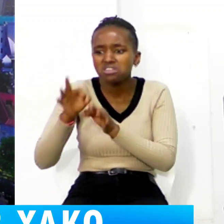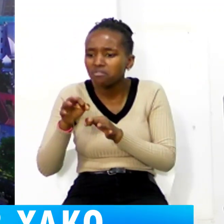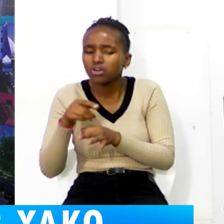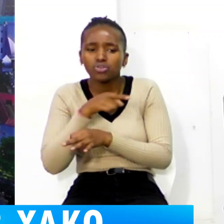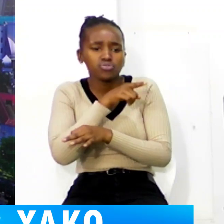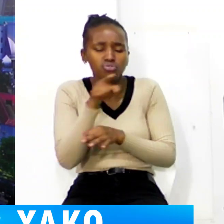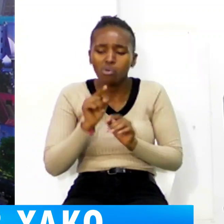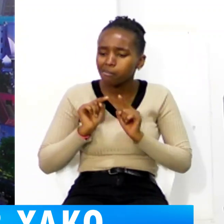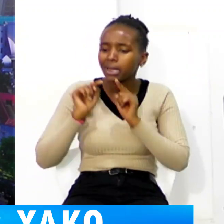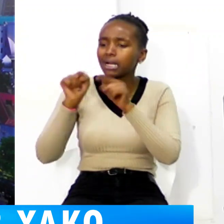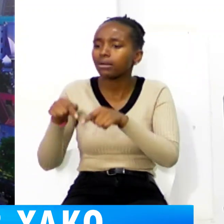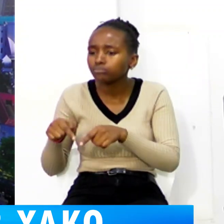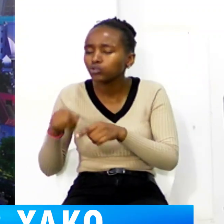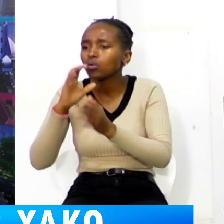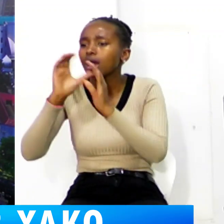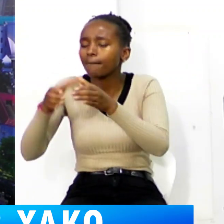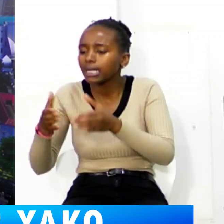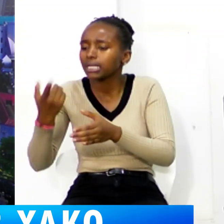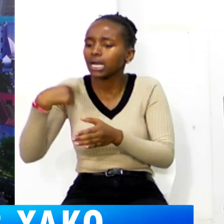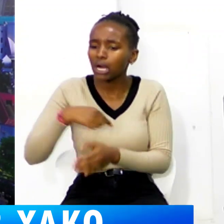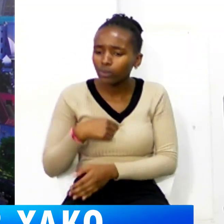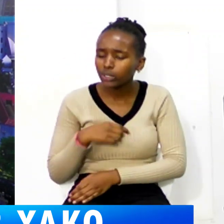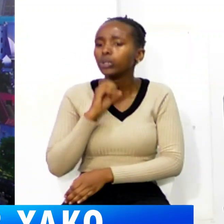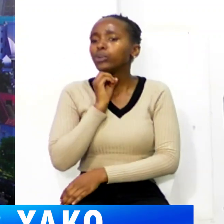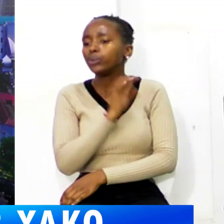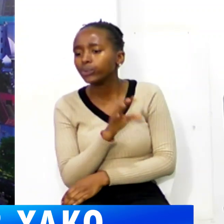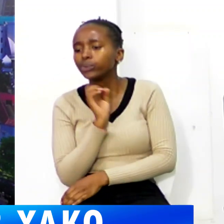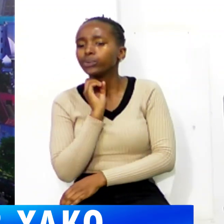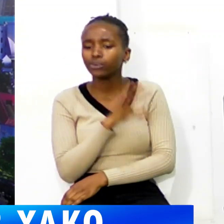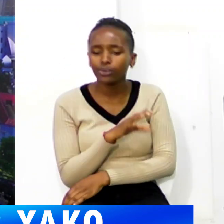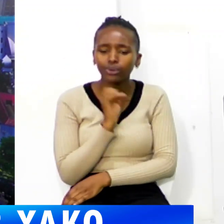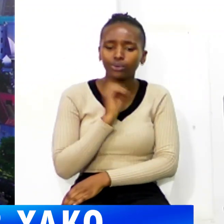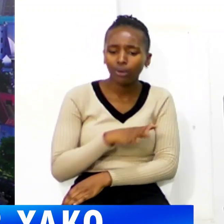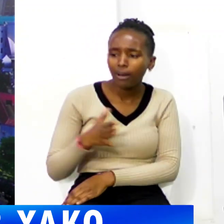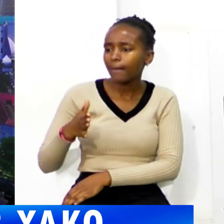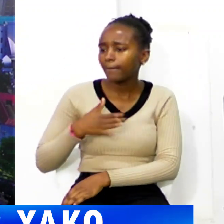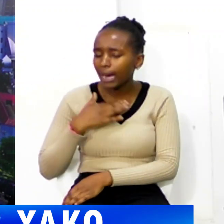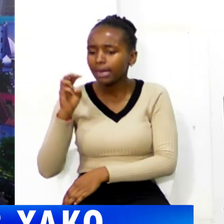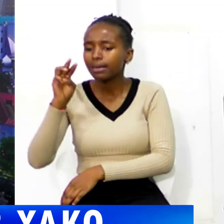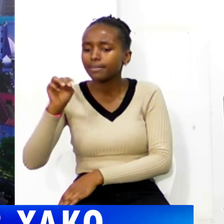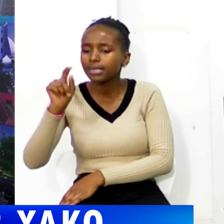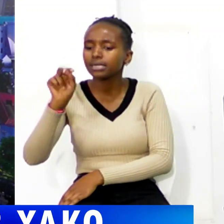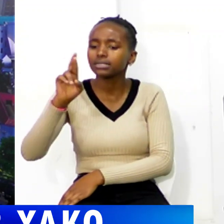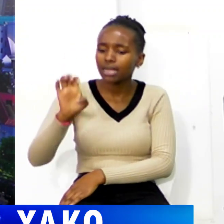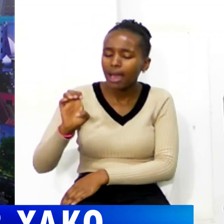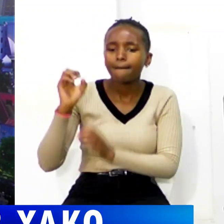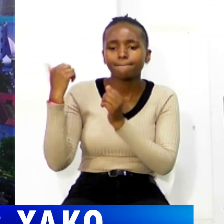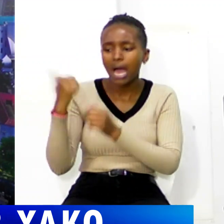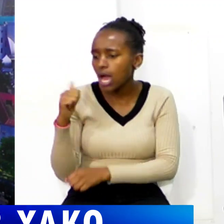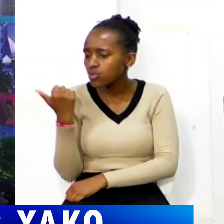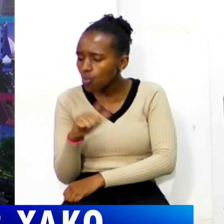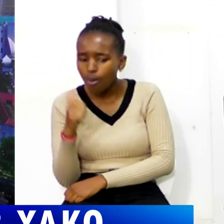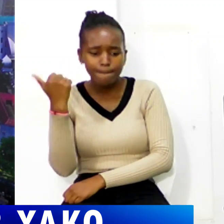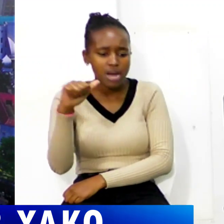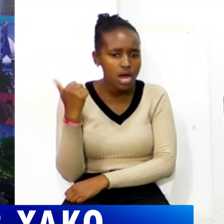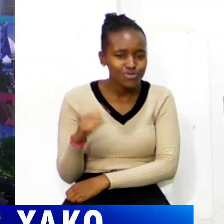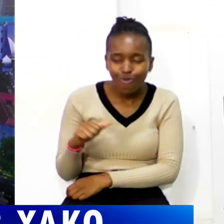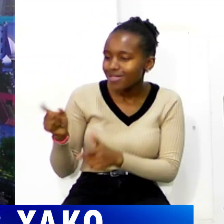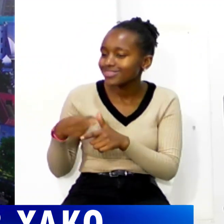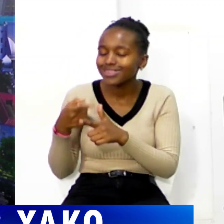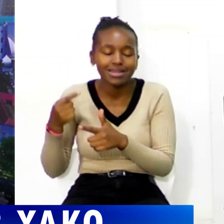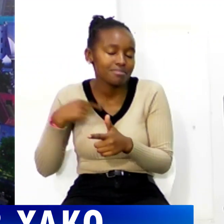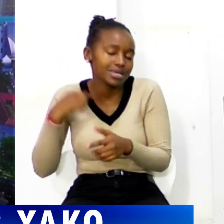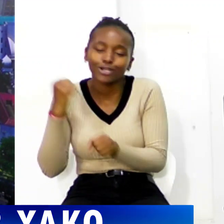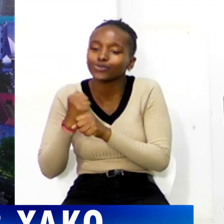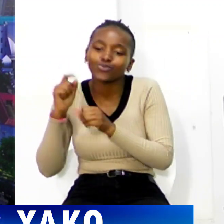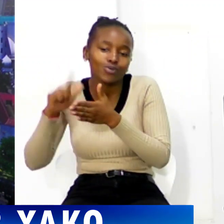our banking hall, there's nothing that we can do from the banking hall. It has to happen on your meter. So the best way I can